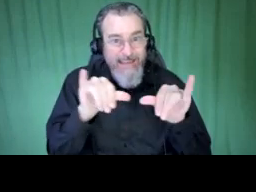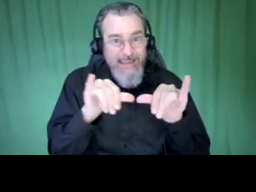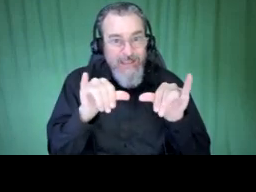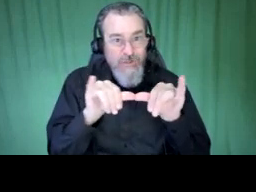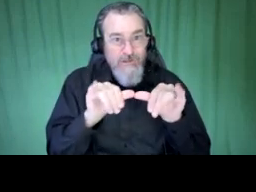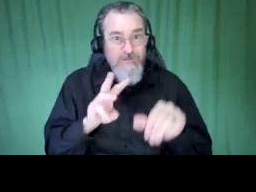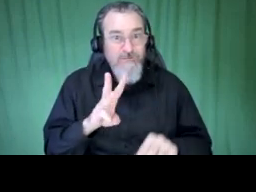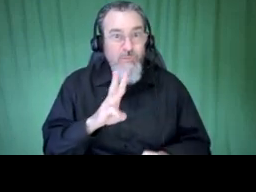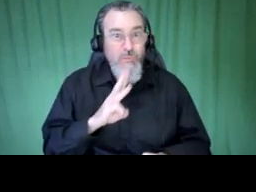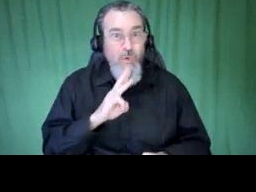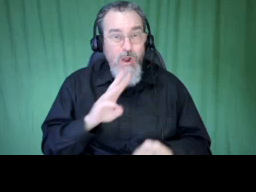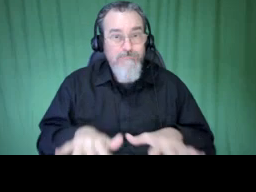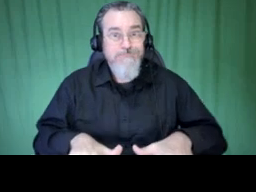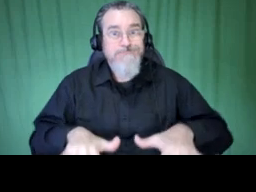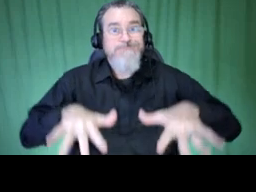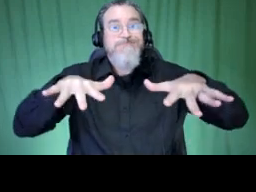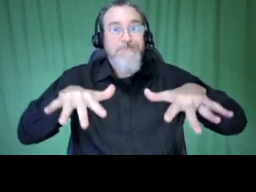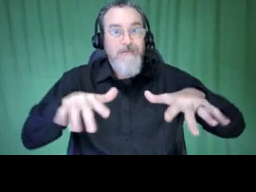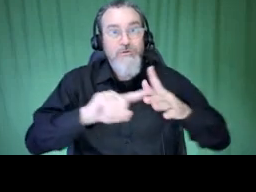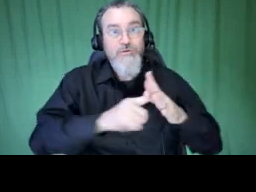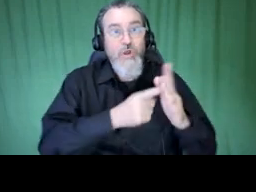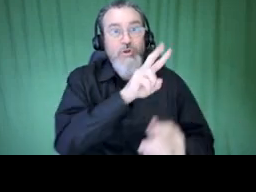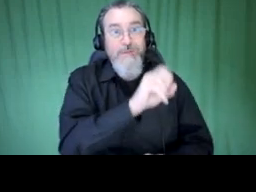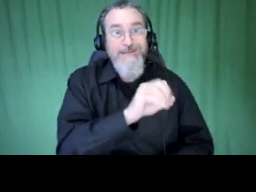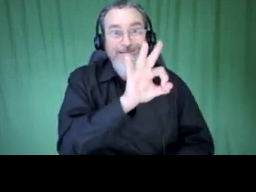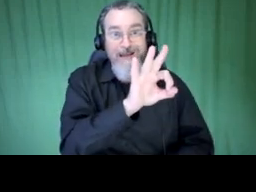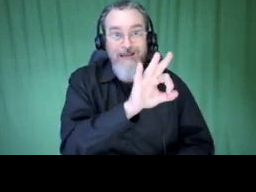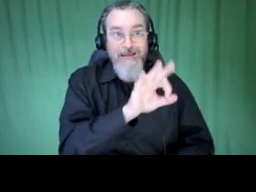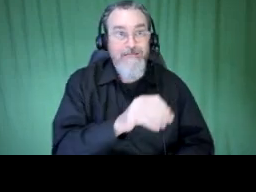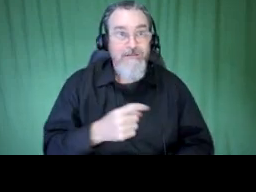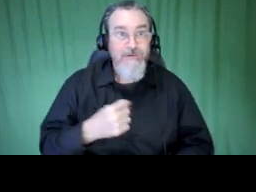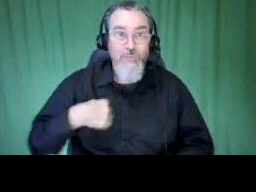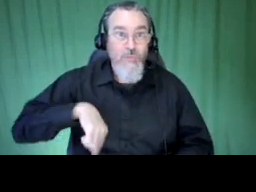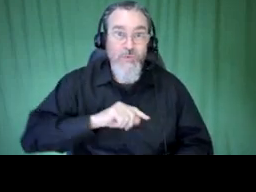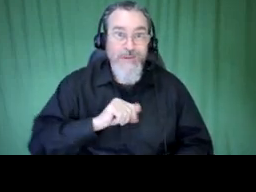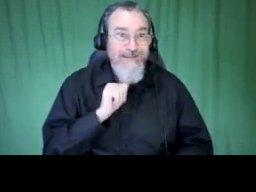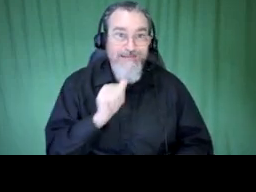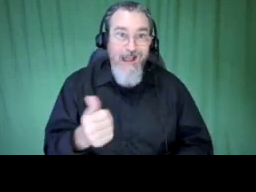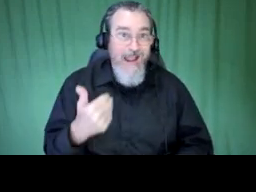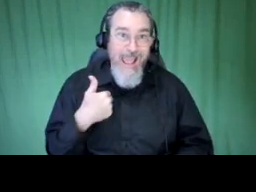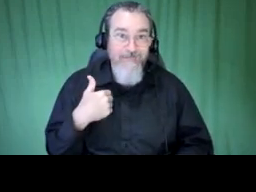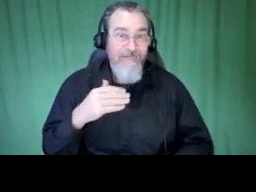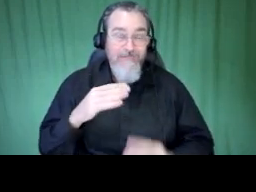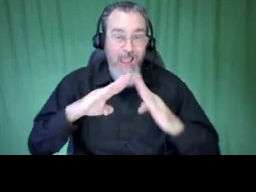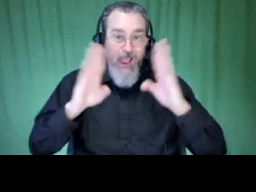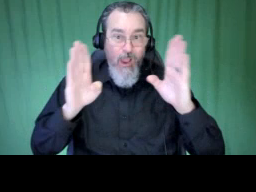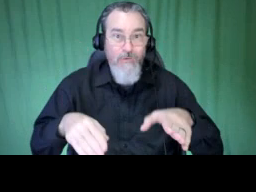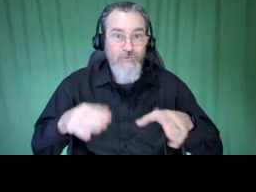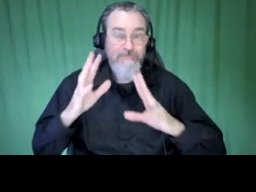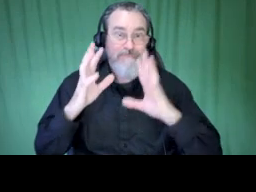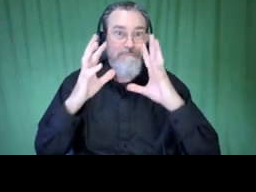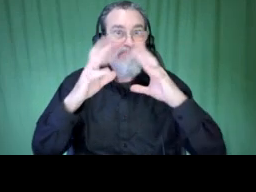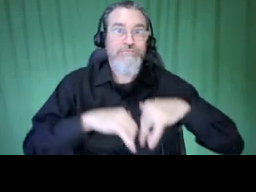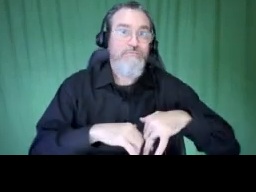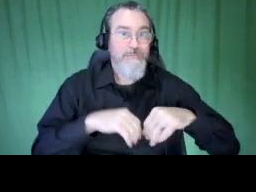2009, we don't have houses falling in the ocean like the North Shore of Oahu or places in